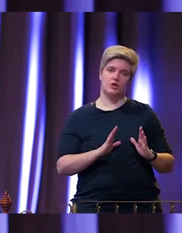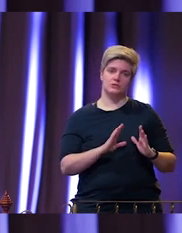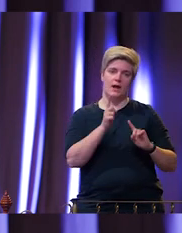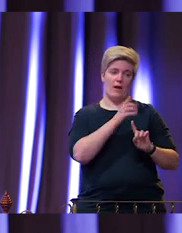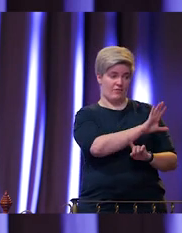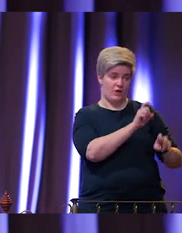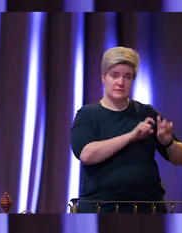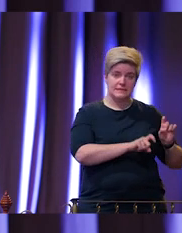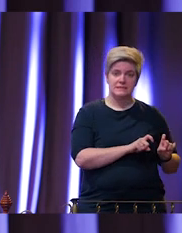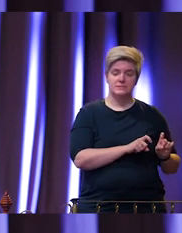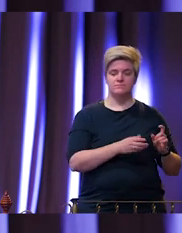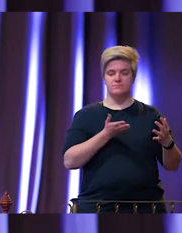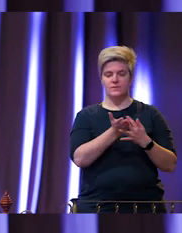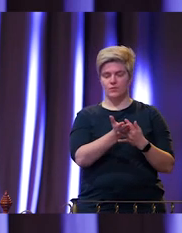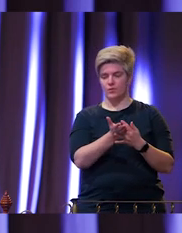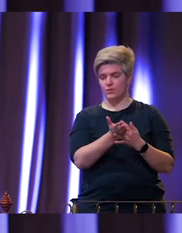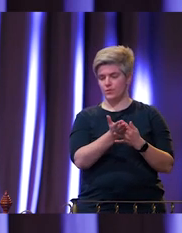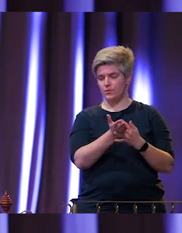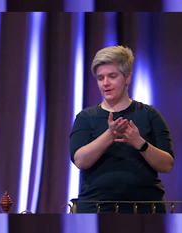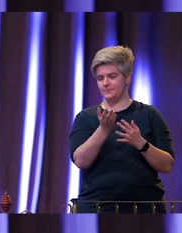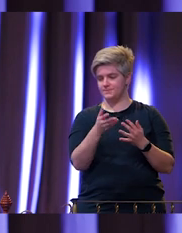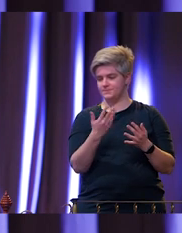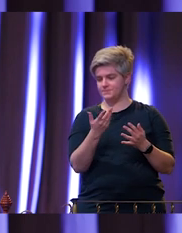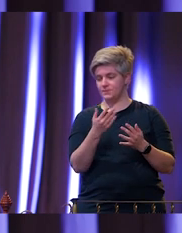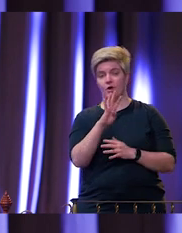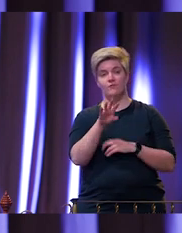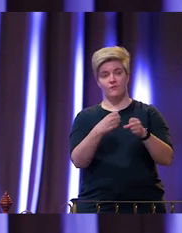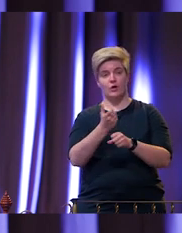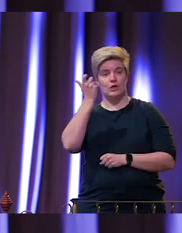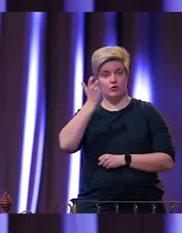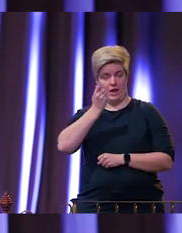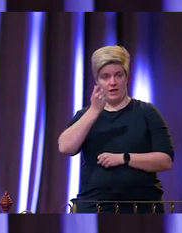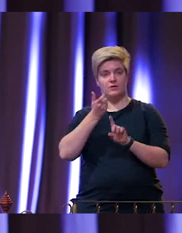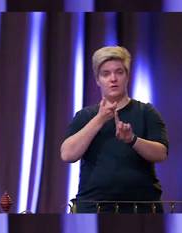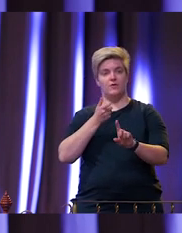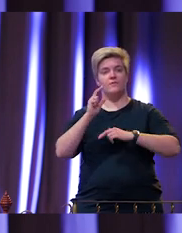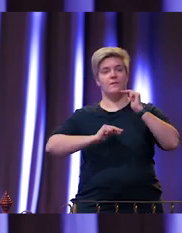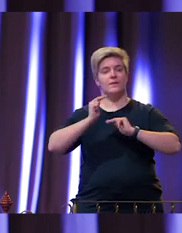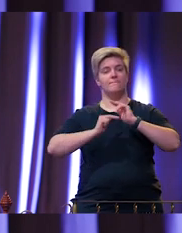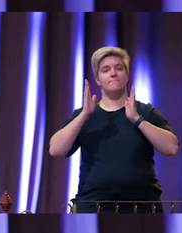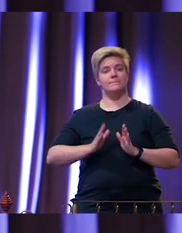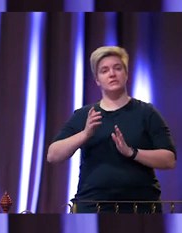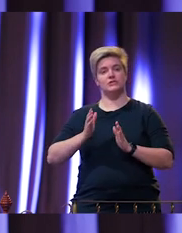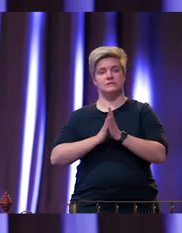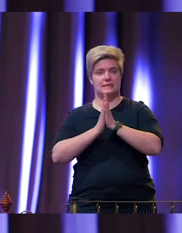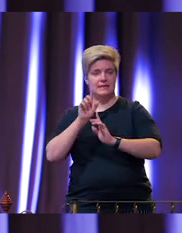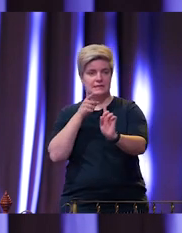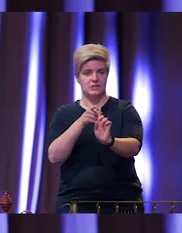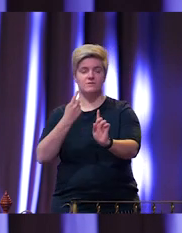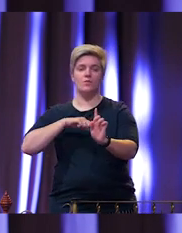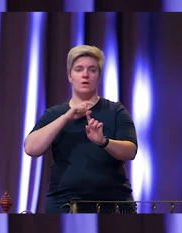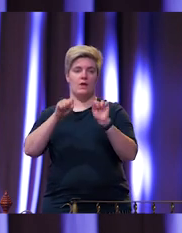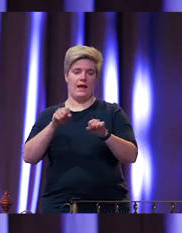through a 4-year grant from the Builders Initiative, we were able to develop the new